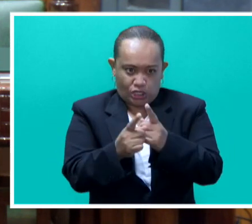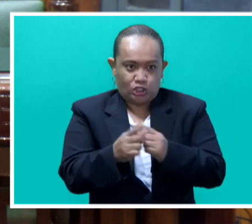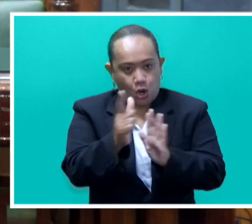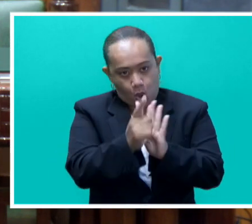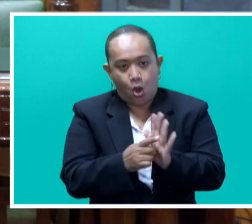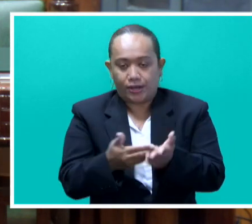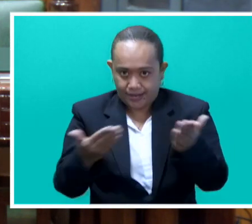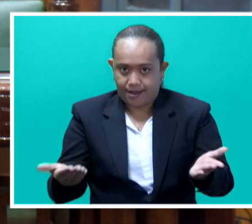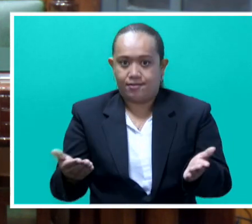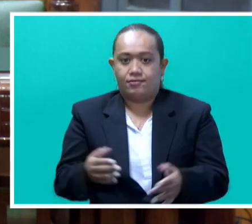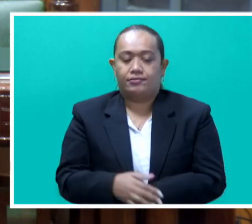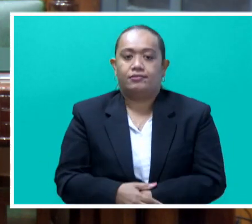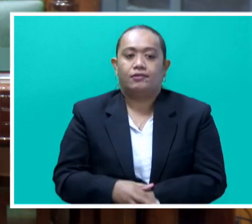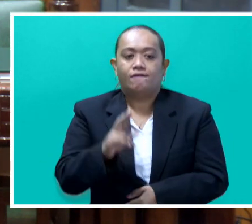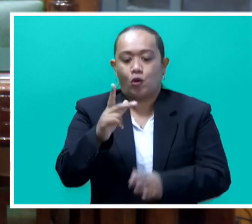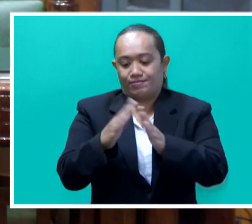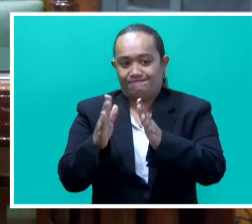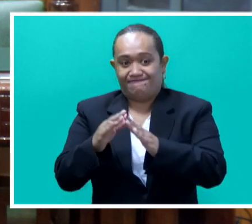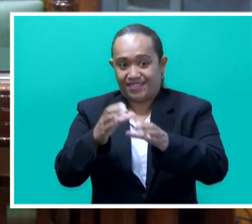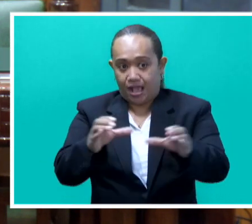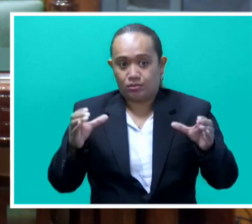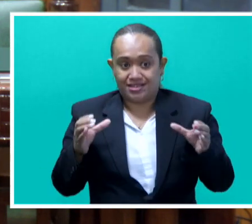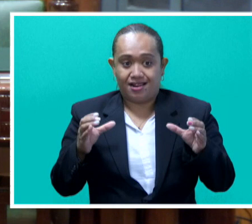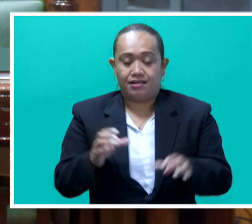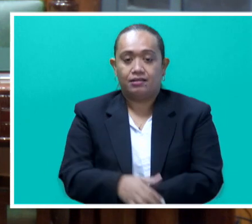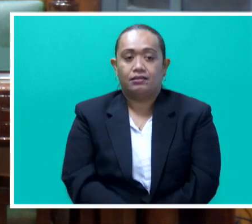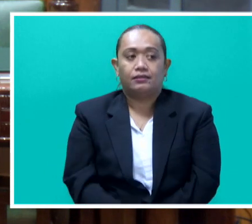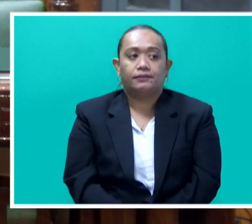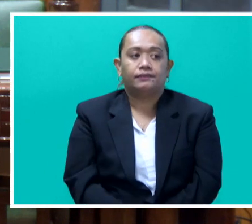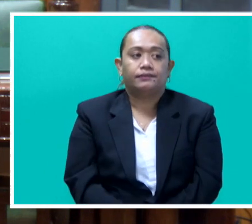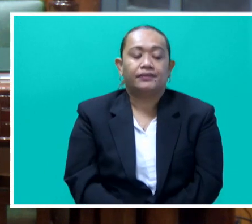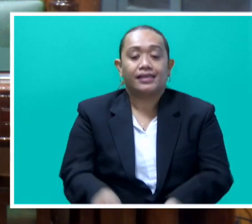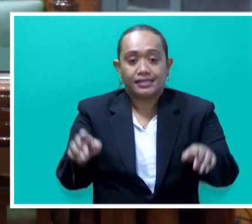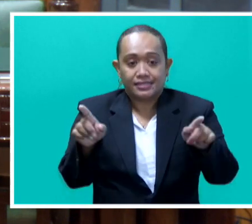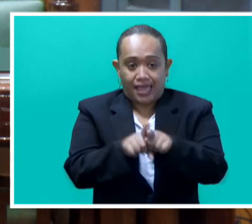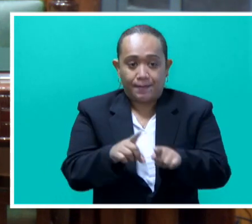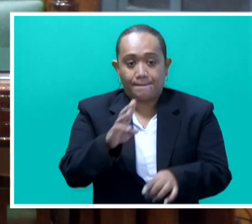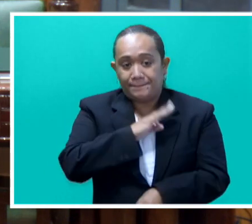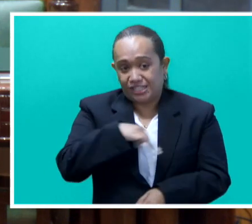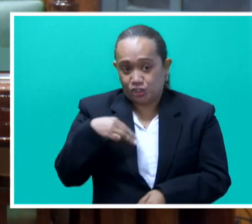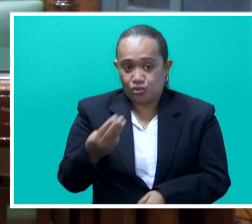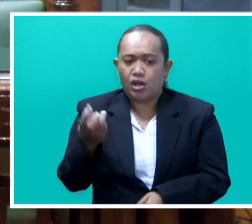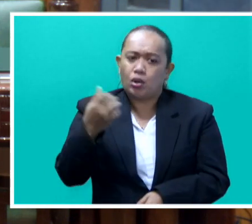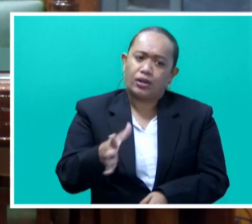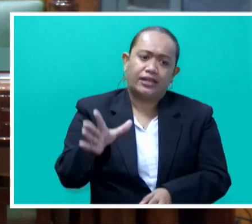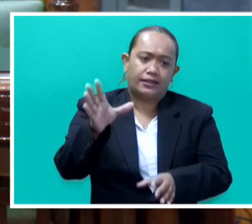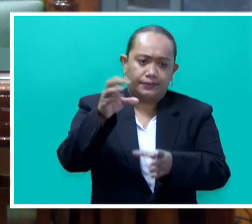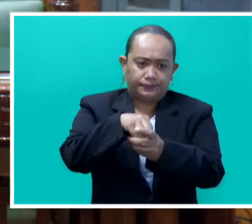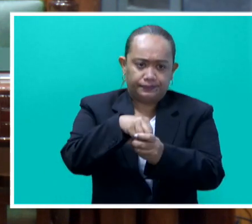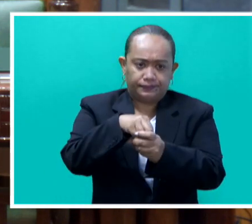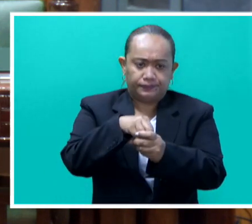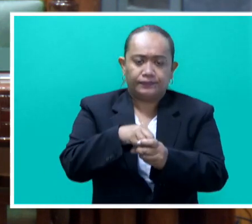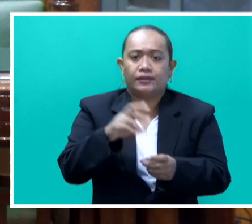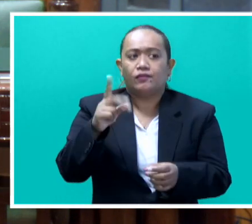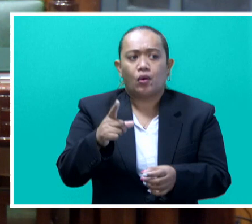with municipal councils. Mr. Speaker, sir, my ministry had also engaged the services of an